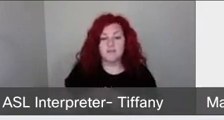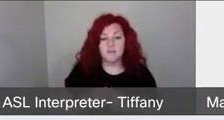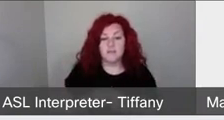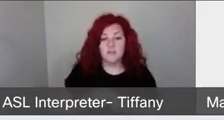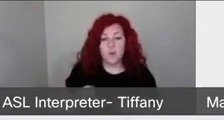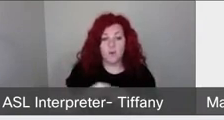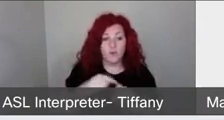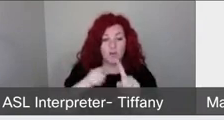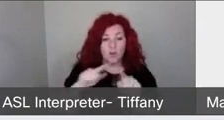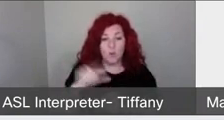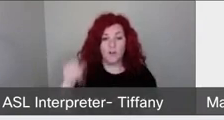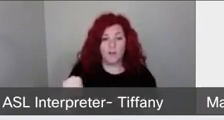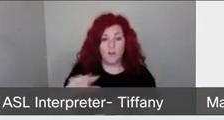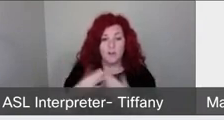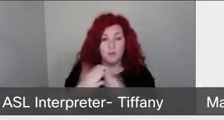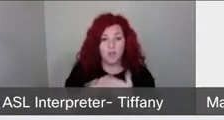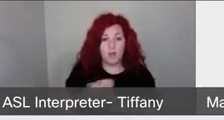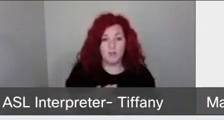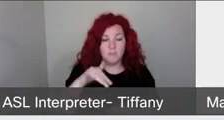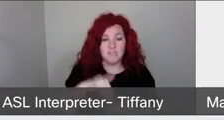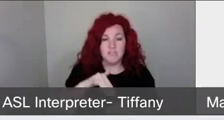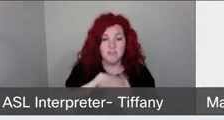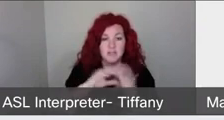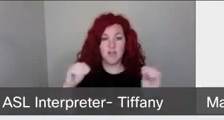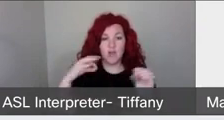Glendale Community College. I'm studying